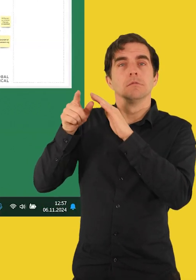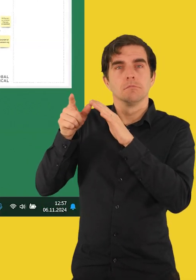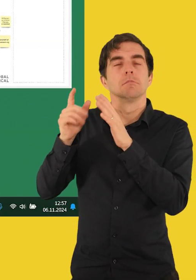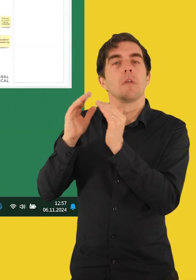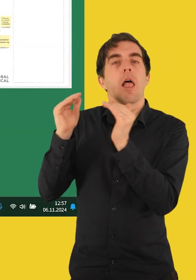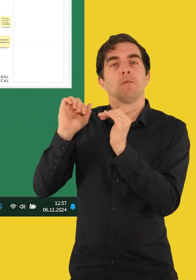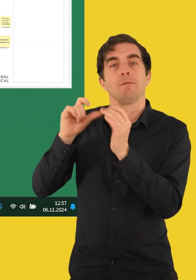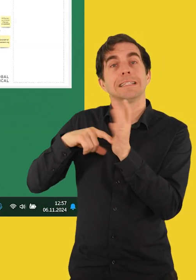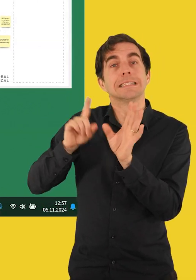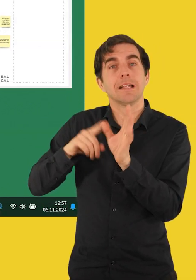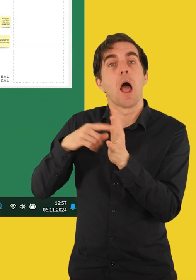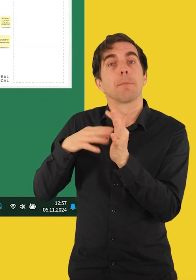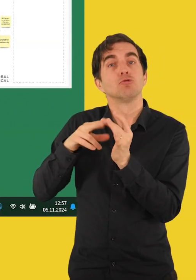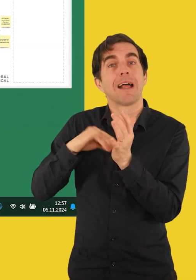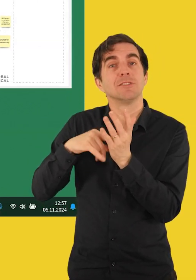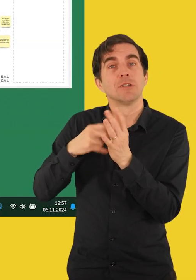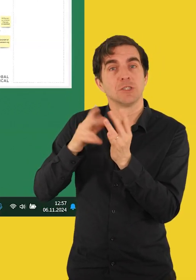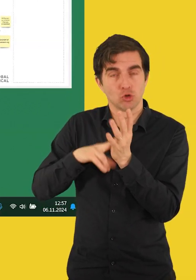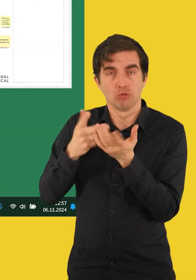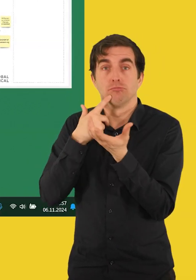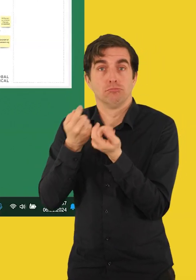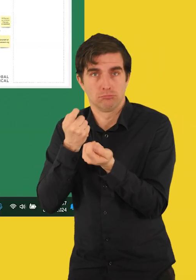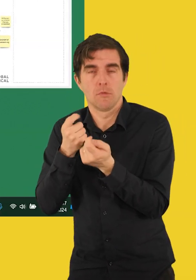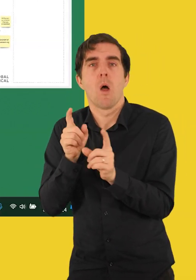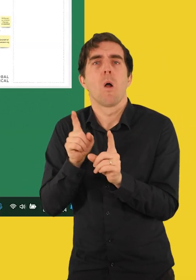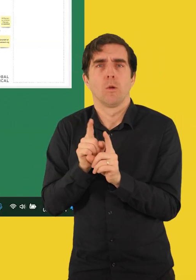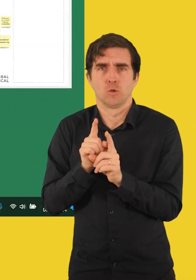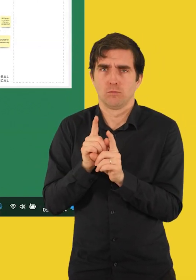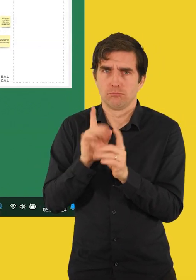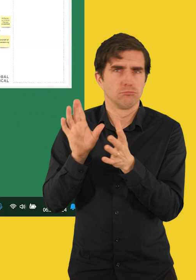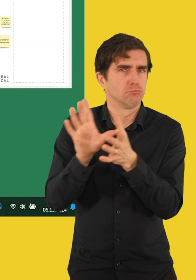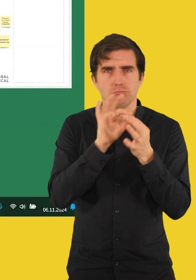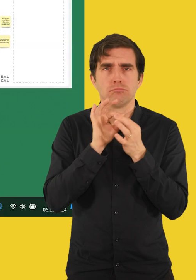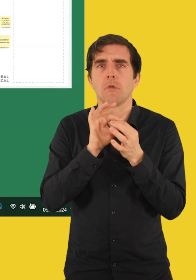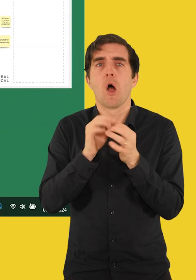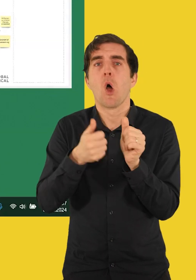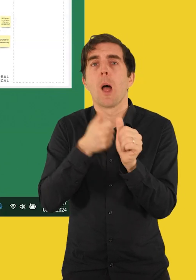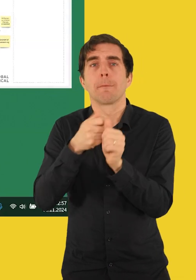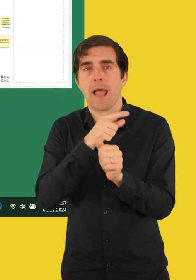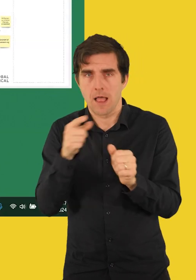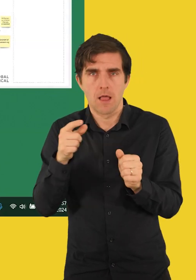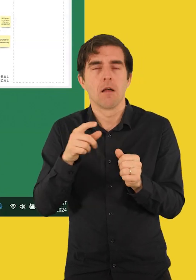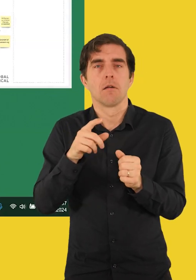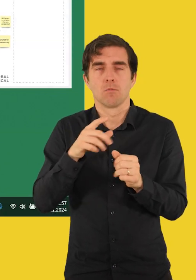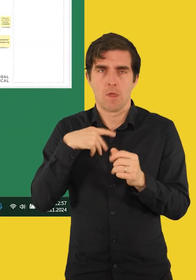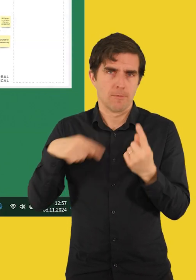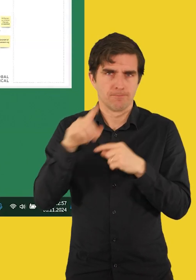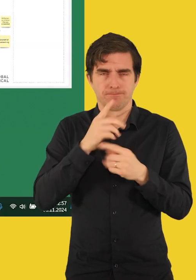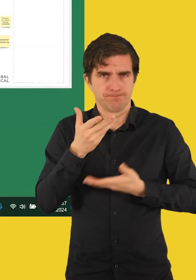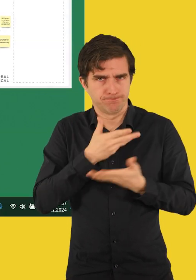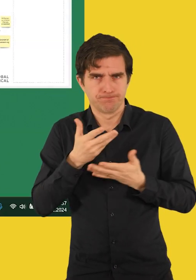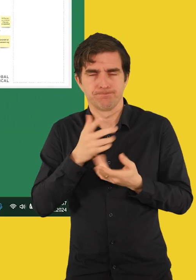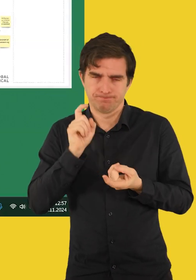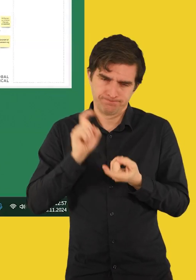level of the city administration as well as the associated companies. And based on this